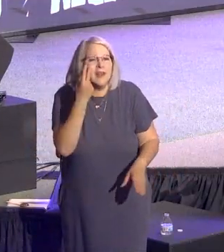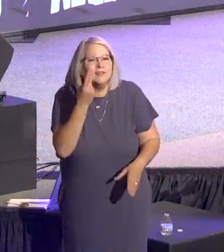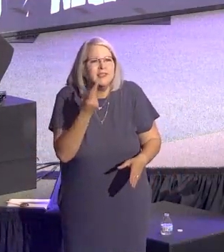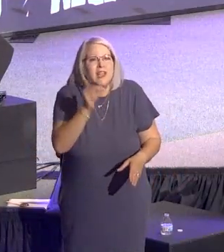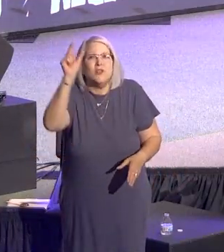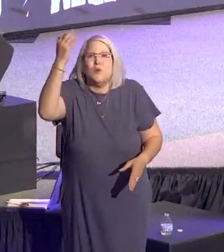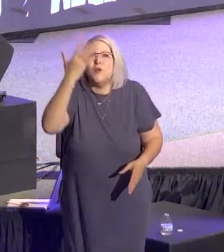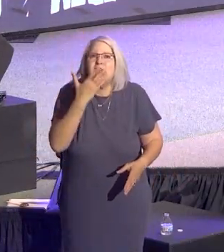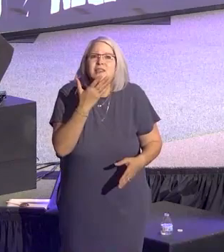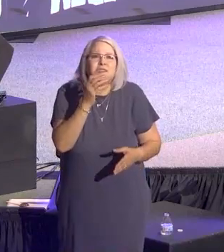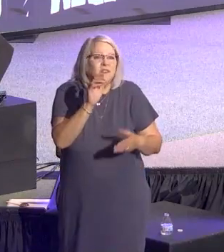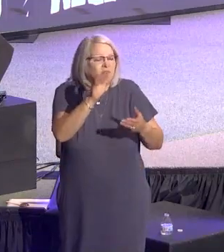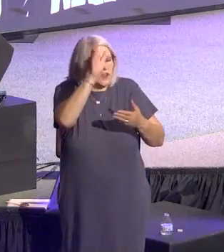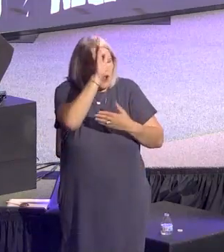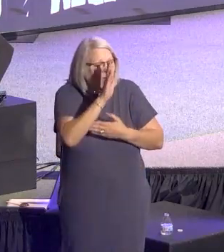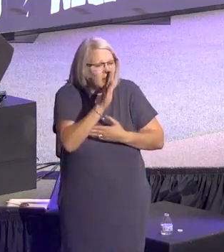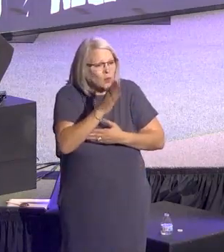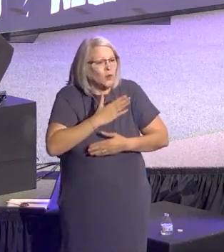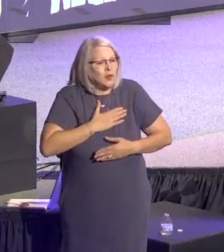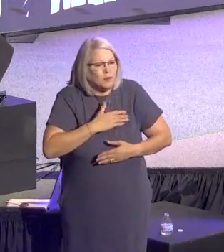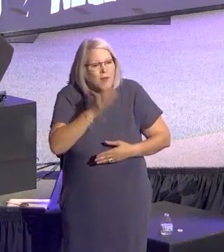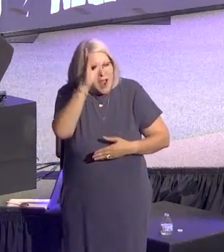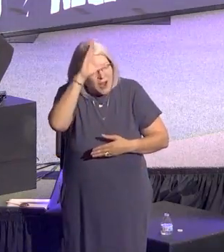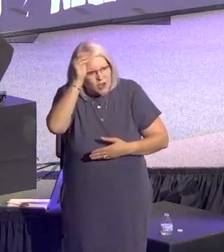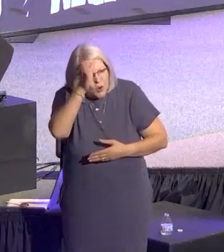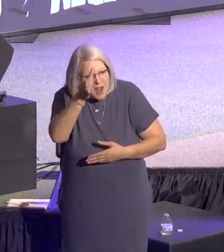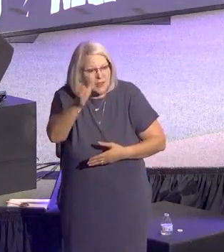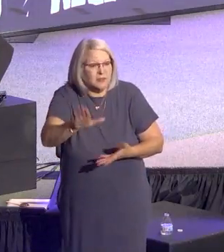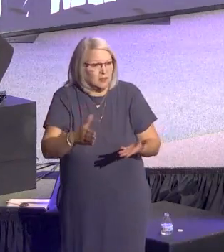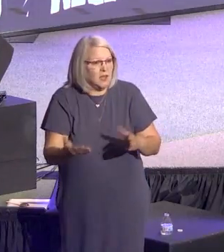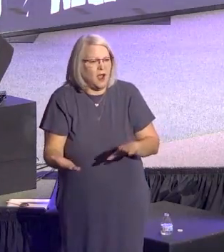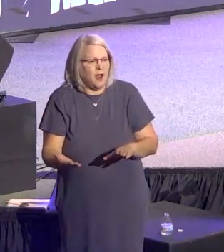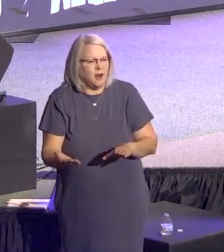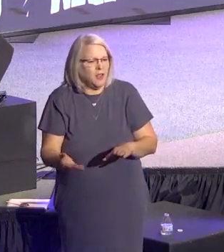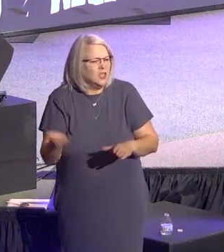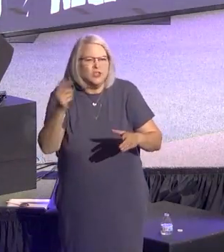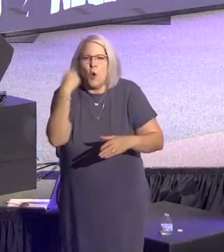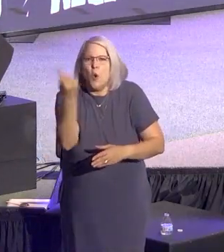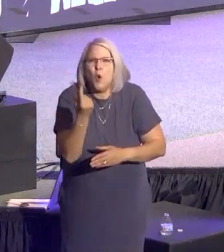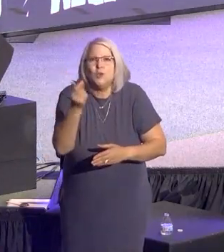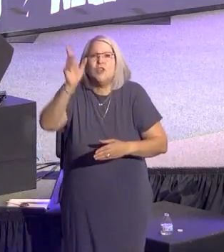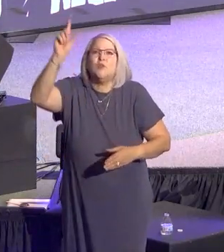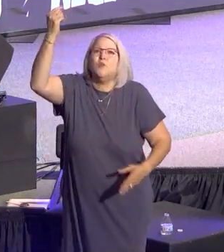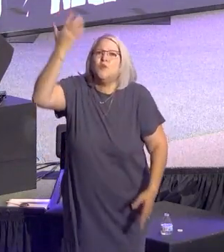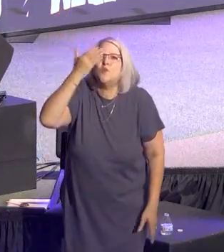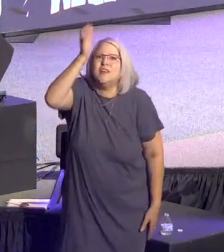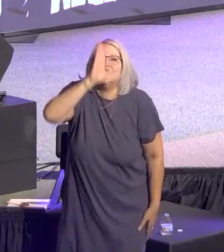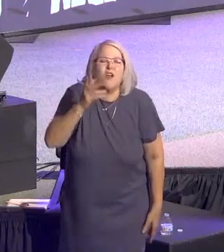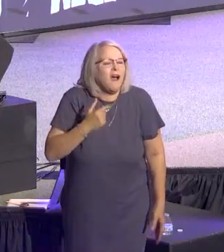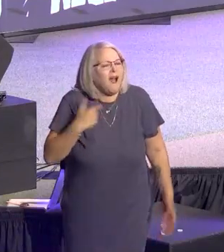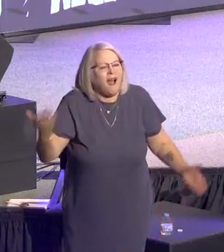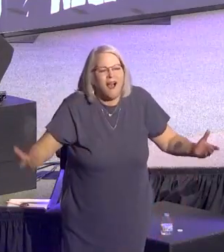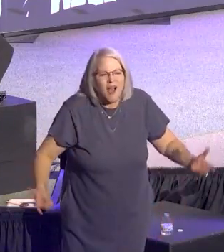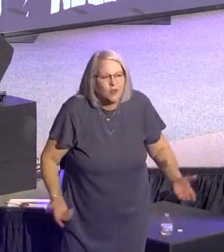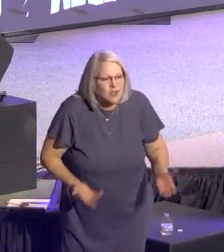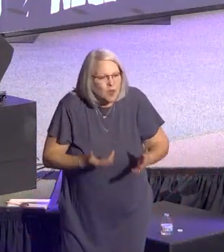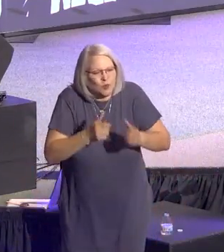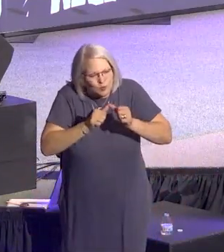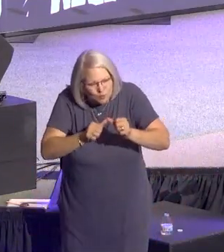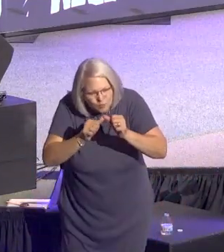don't, but it is true. We need not be hindered by the external. We're children of the living